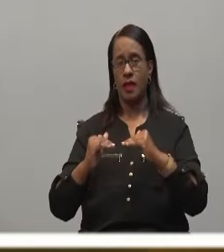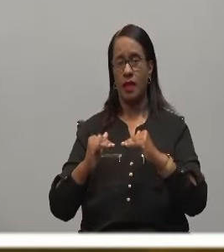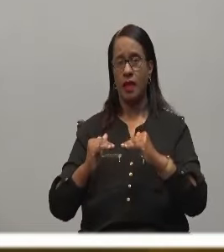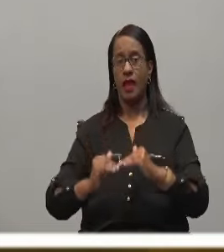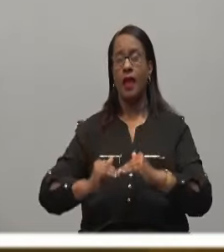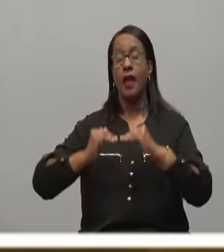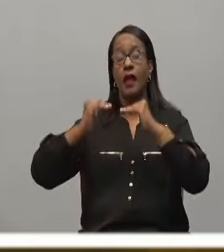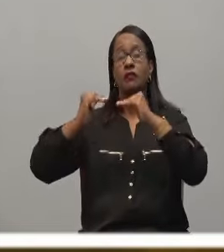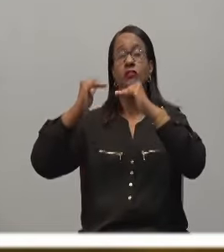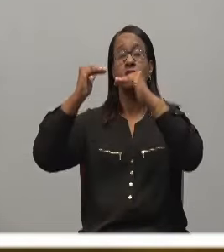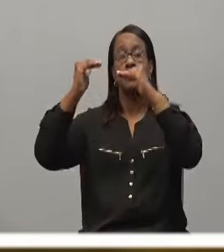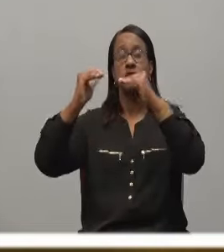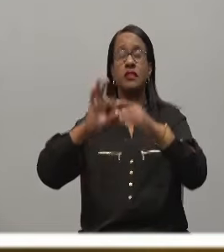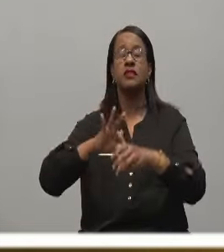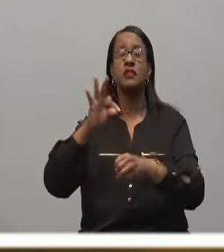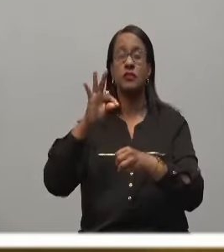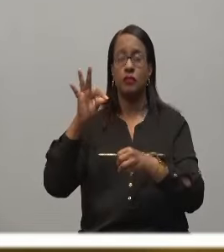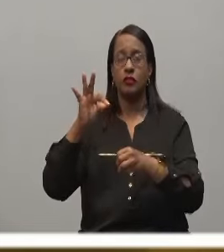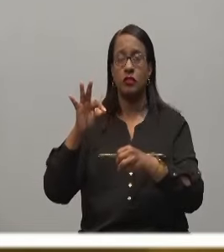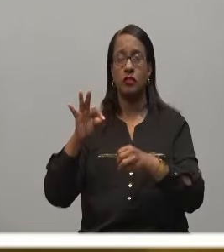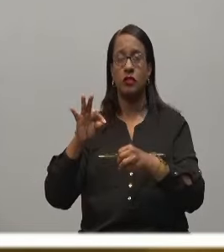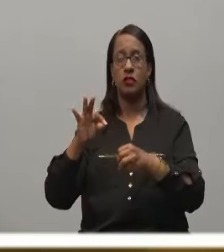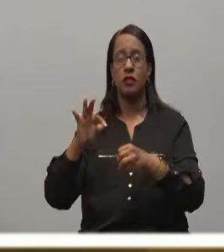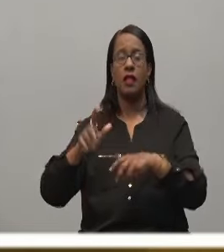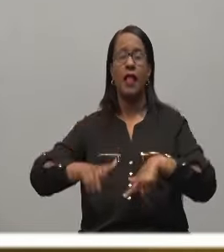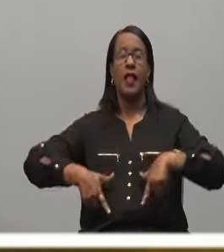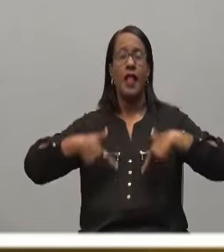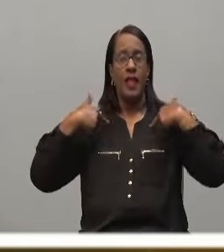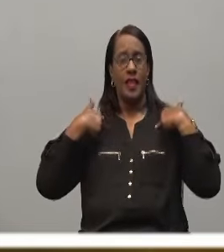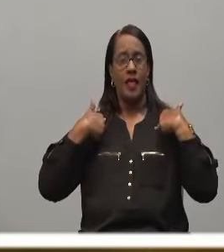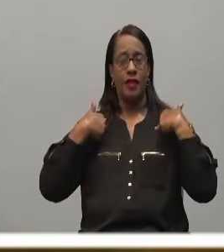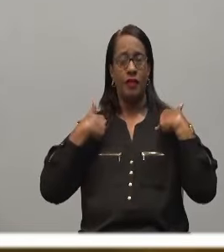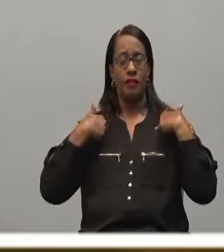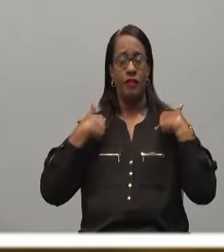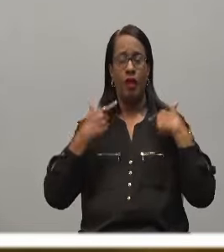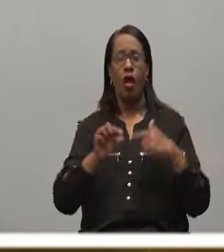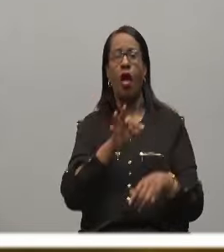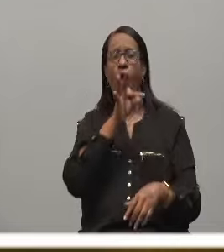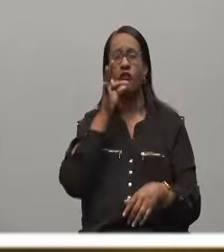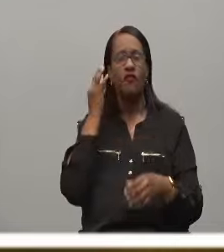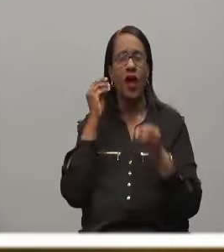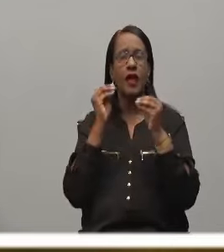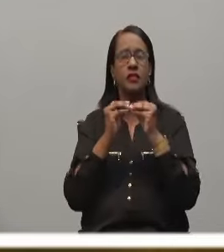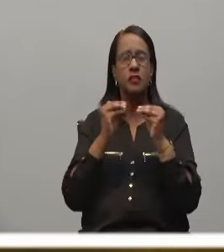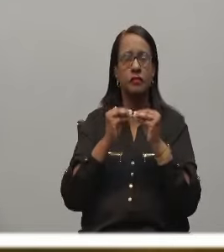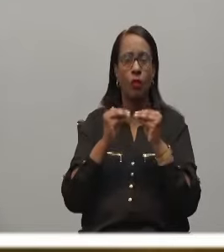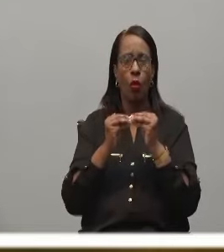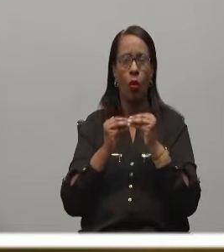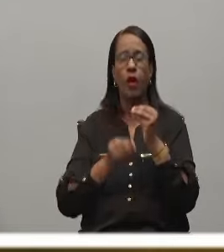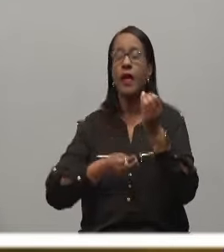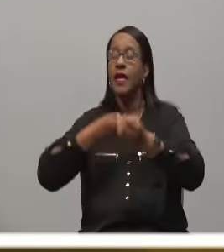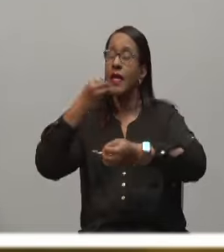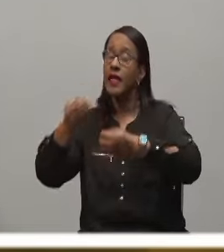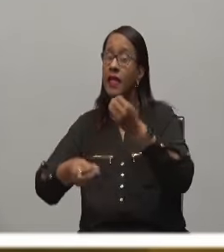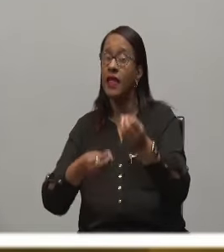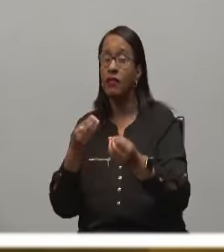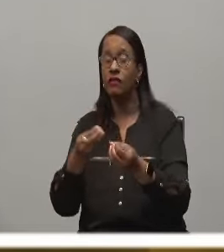with prayer, fasting, and almsgiving as yet, today, don't let today end without taking your game up.